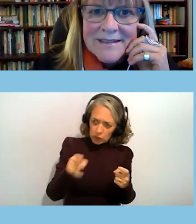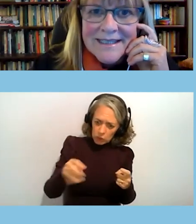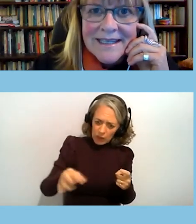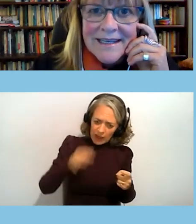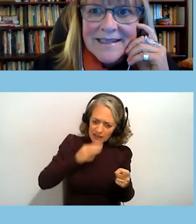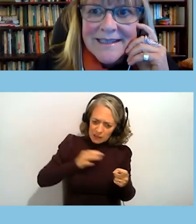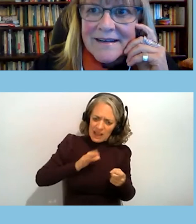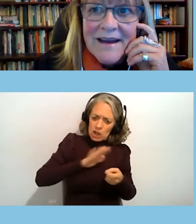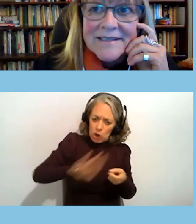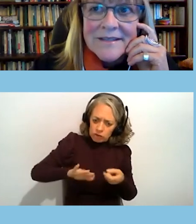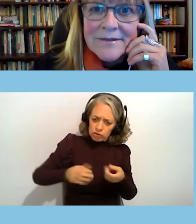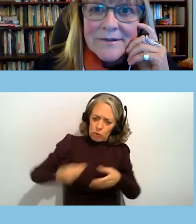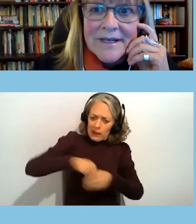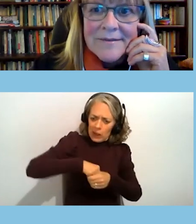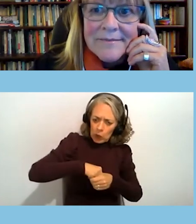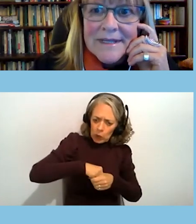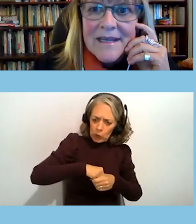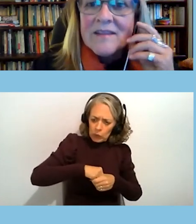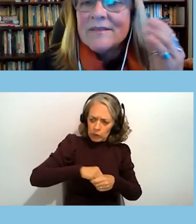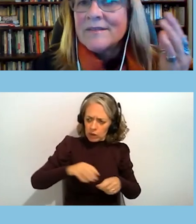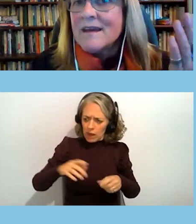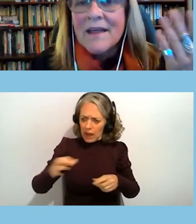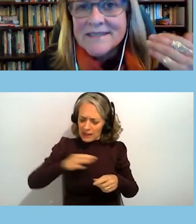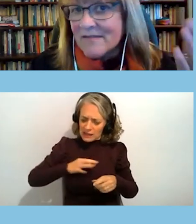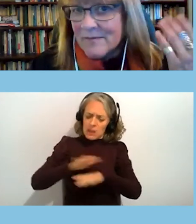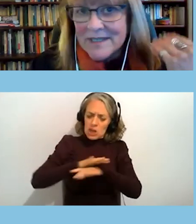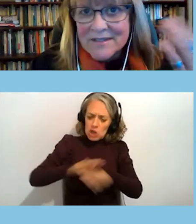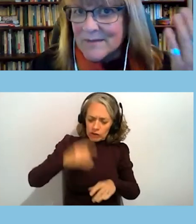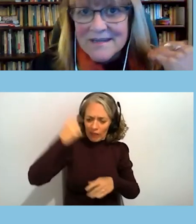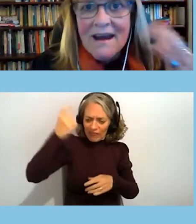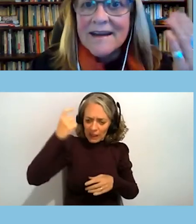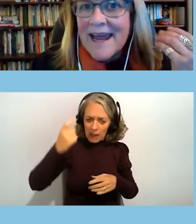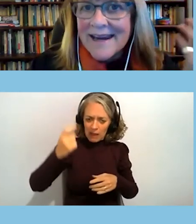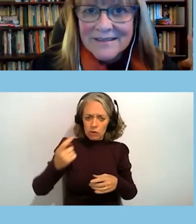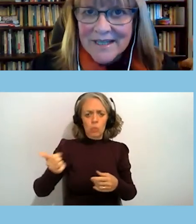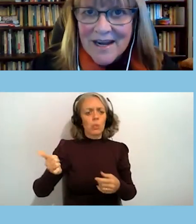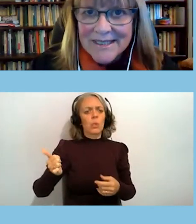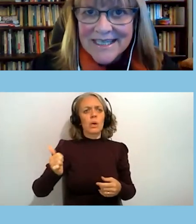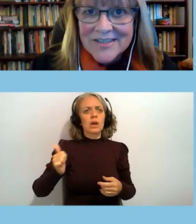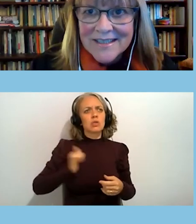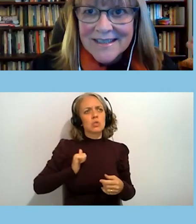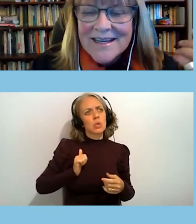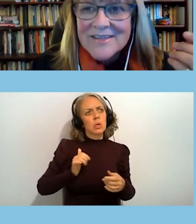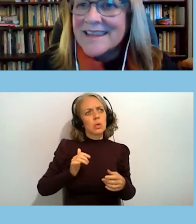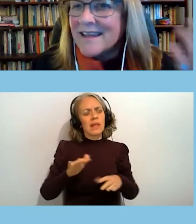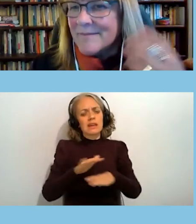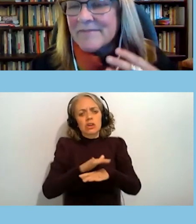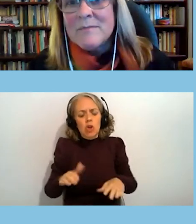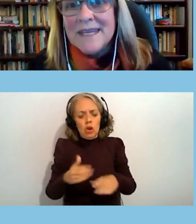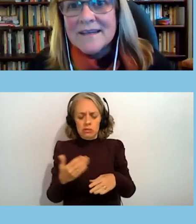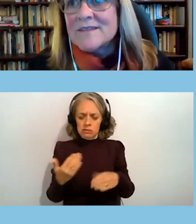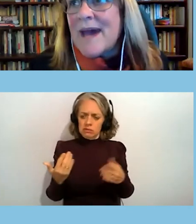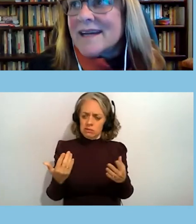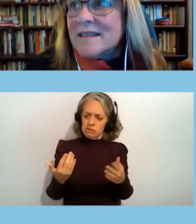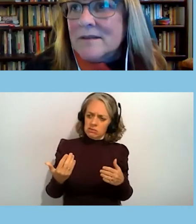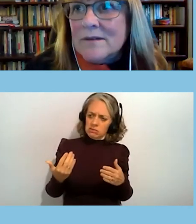to articulate and not to all the stuff that we assume is not an act of accommodation. So for